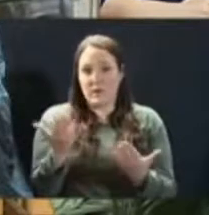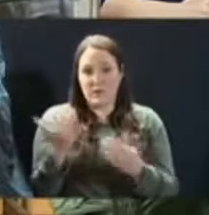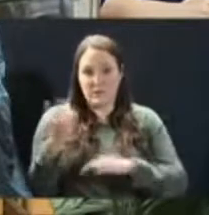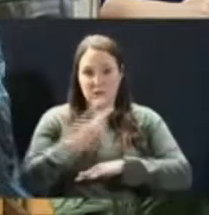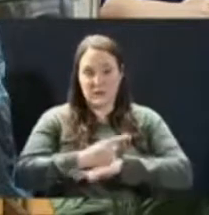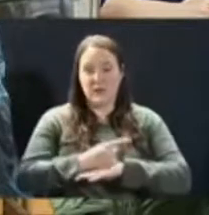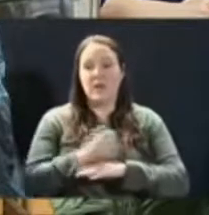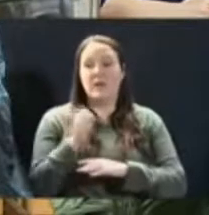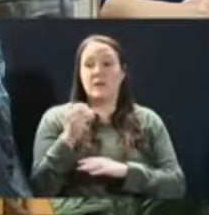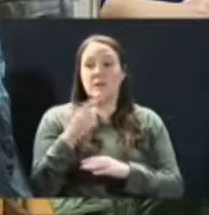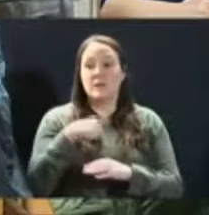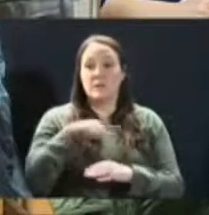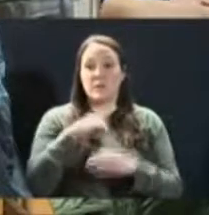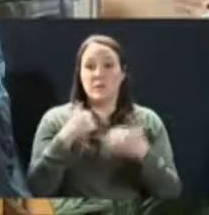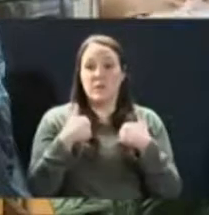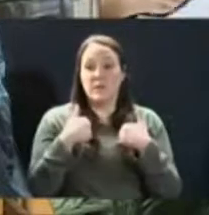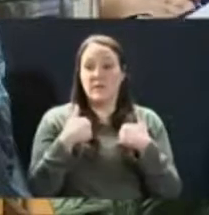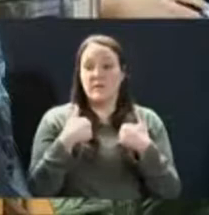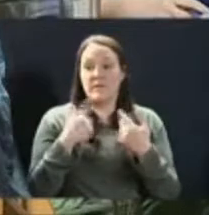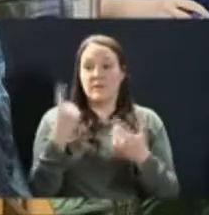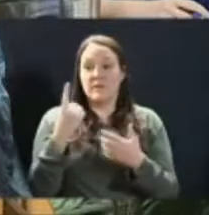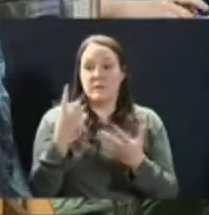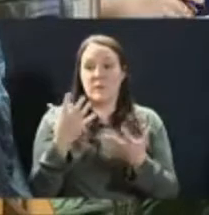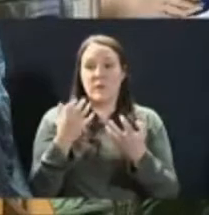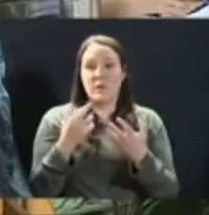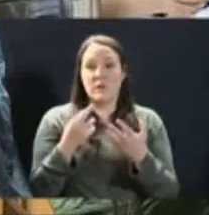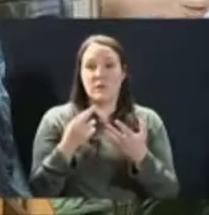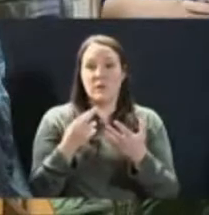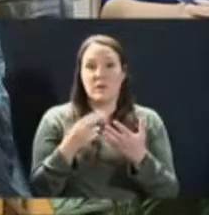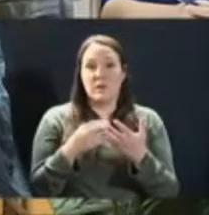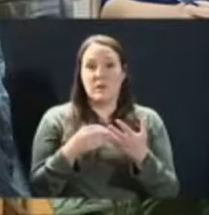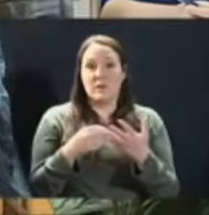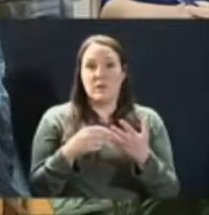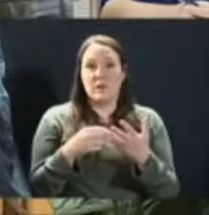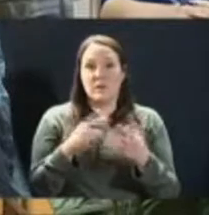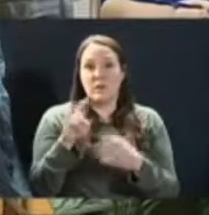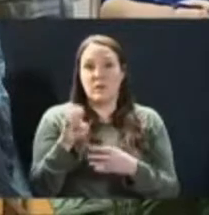So do we have, would someone like to reconsider their vote?